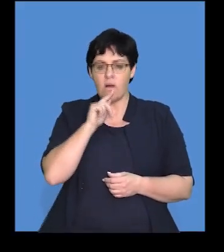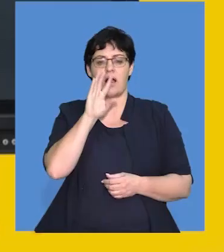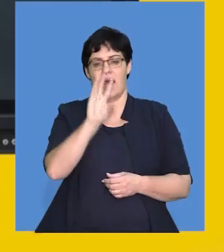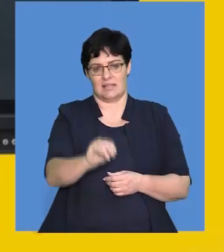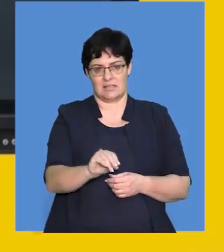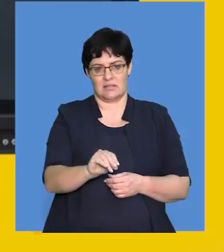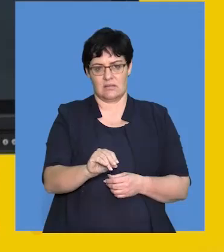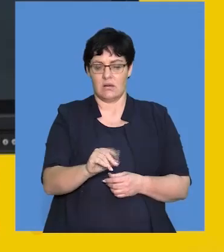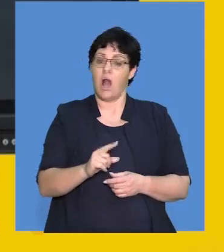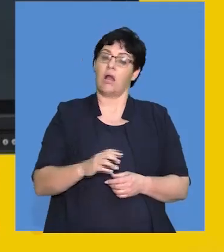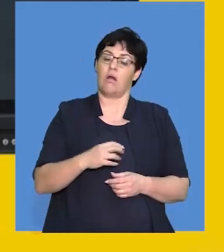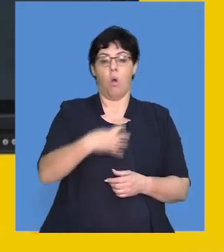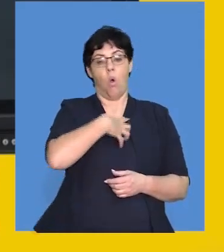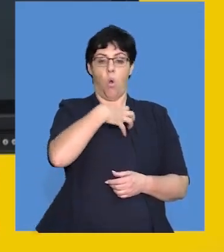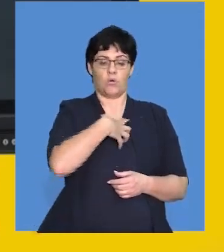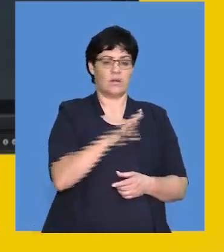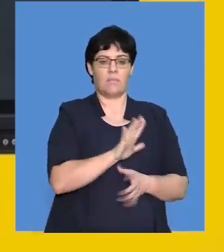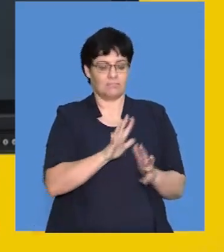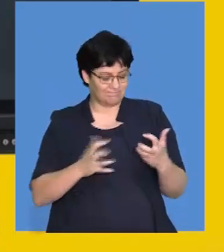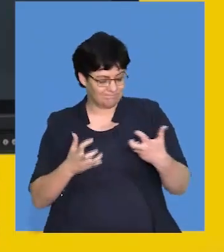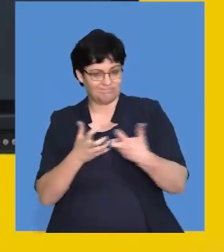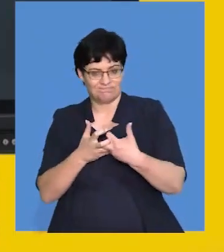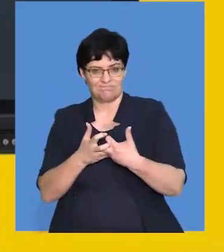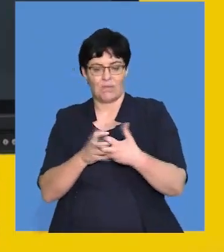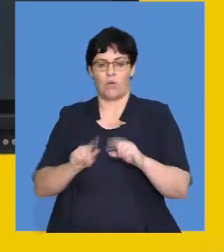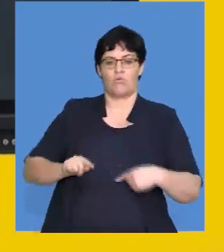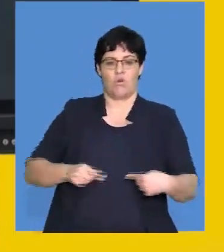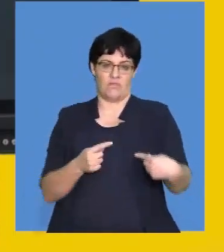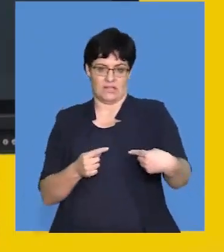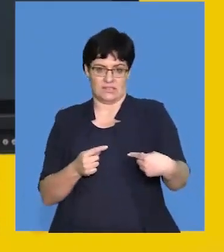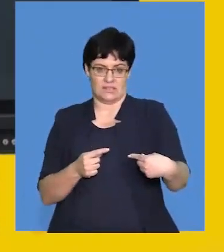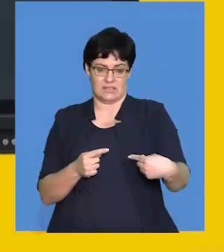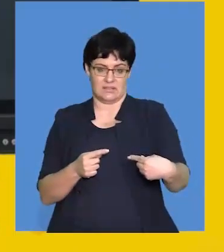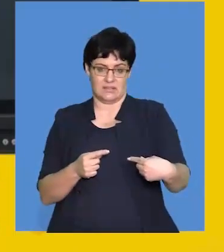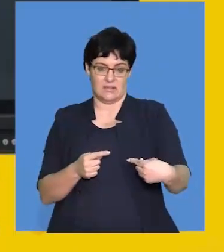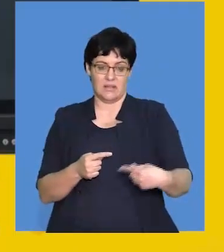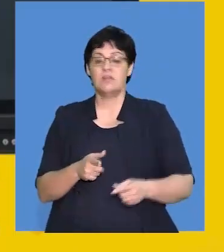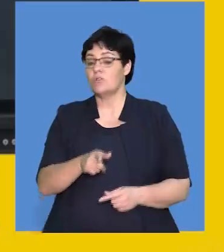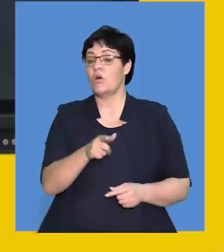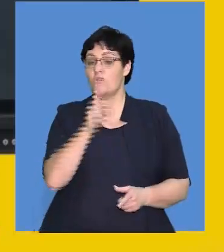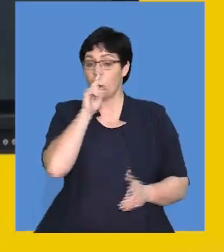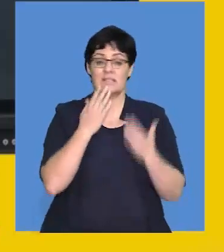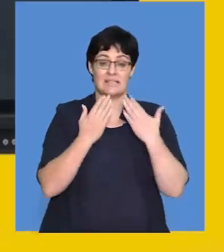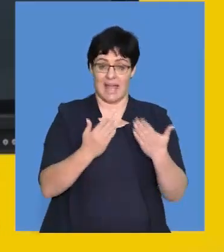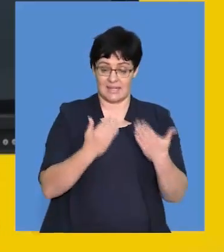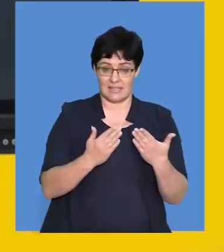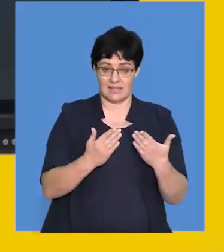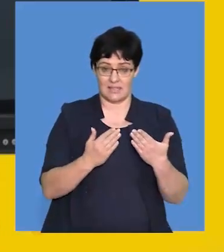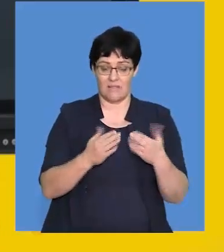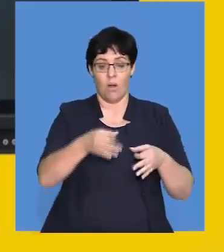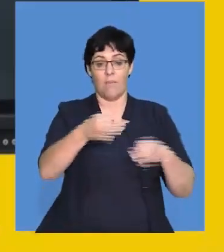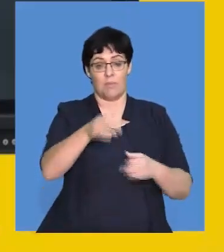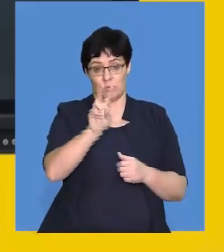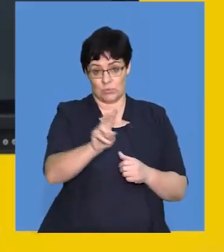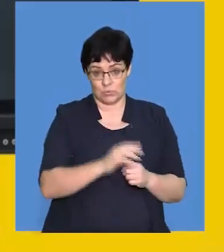asked not just on its own, but in conjunction with conflict. So please, when you are studying for